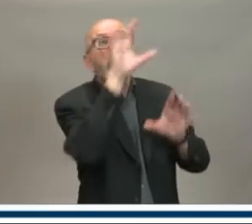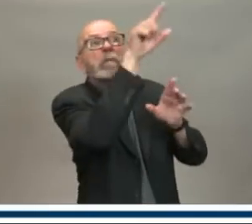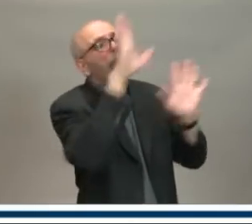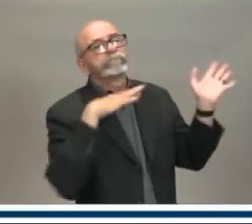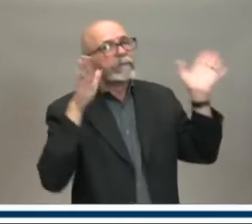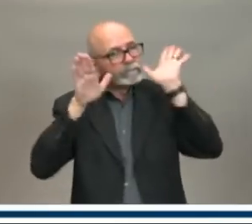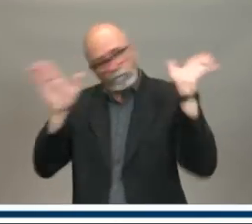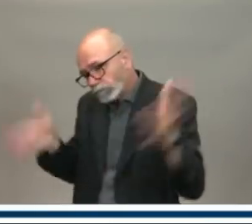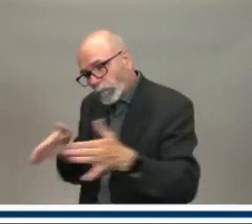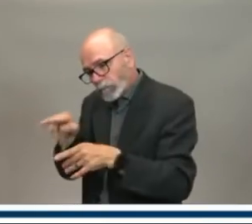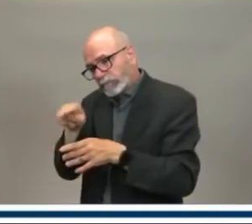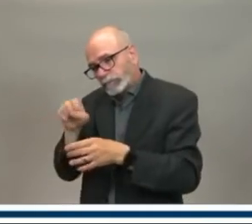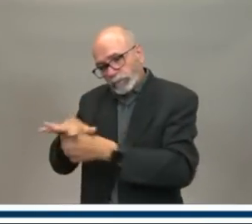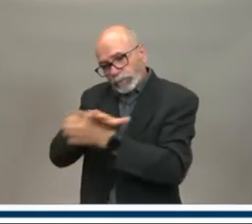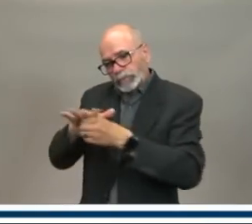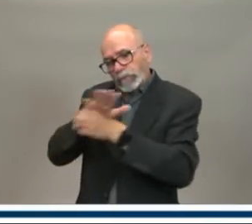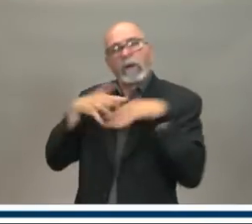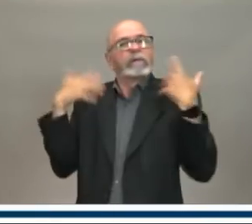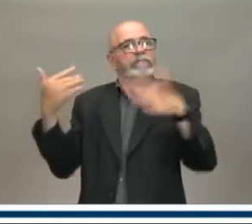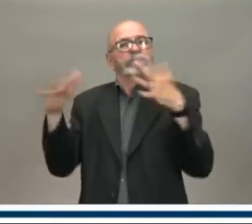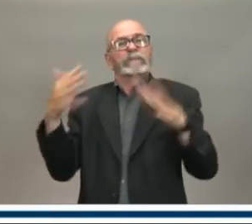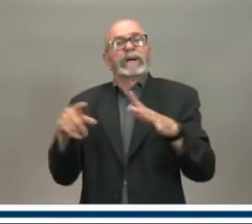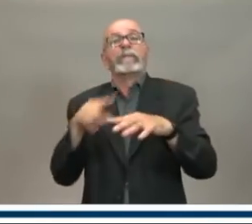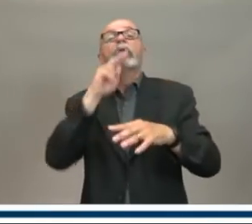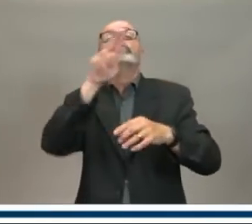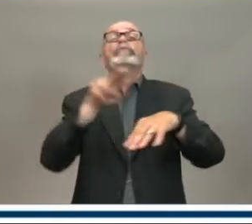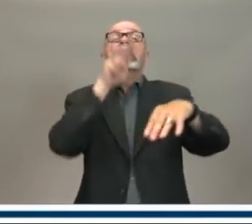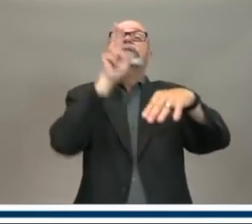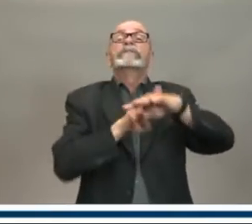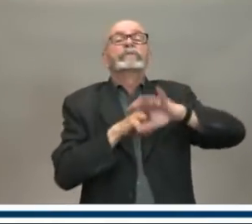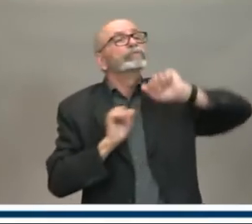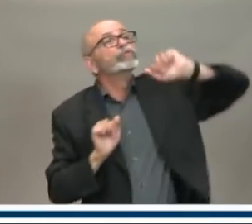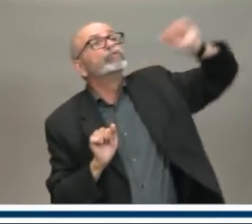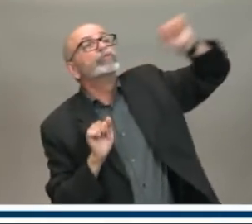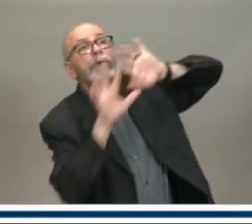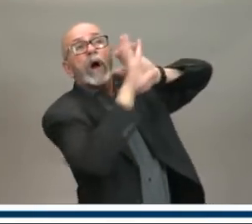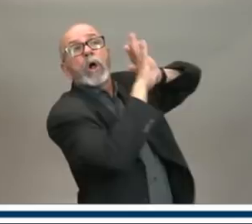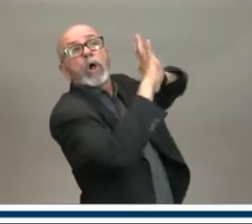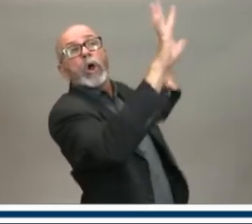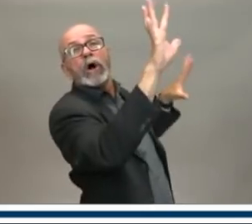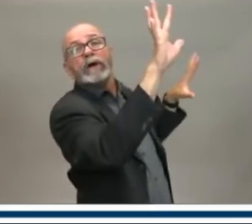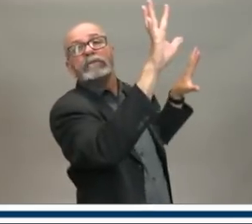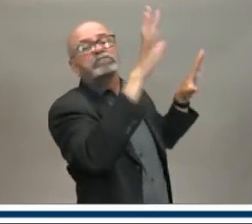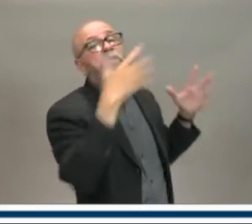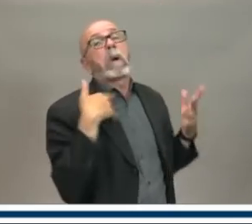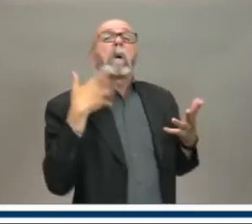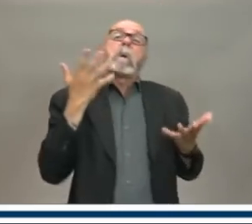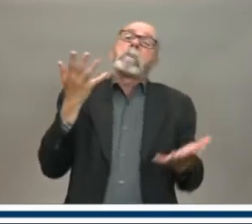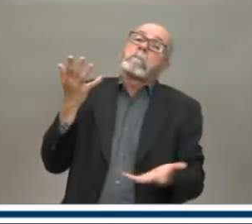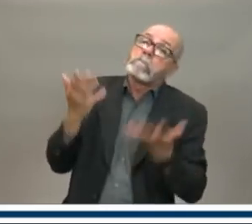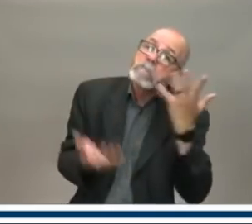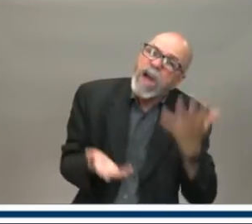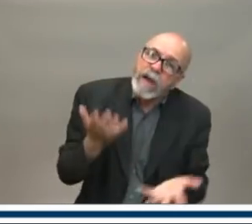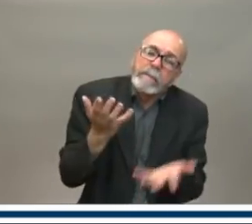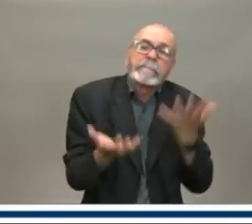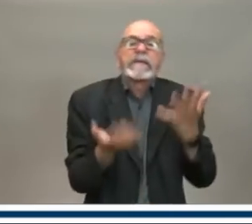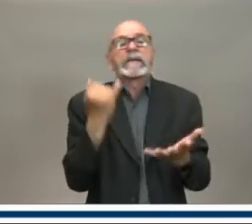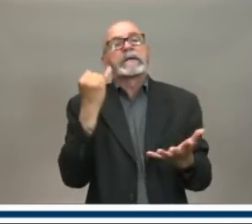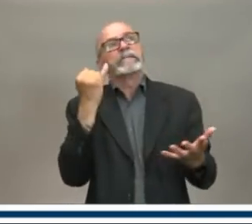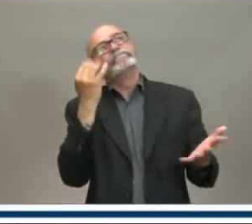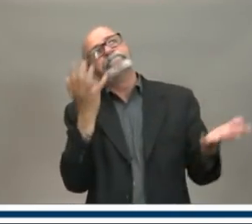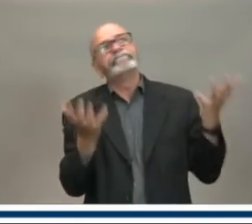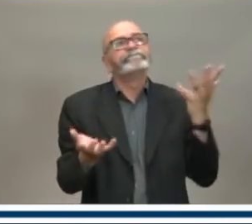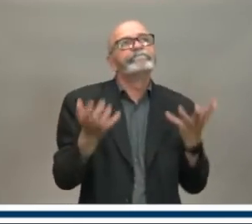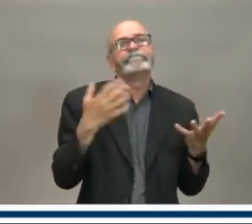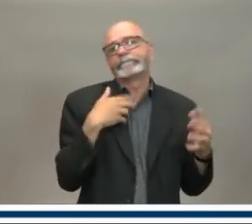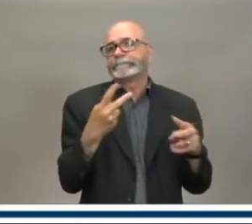that inform our Nova Scotia response. I think we need to look at a couple of things, though, that neither